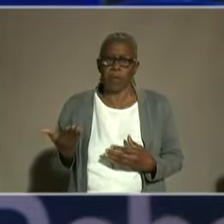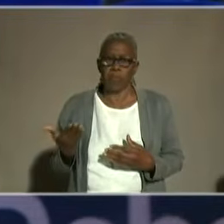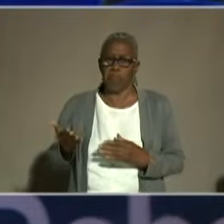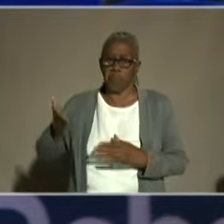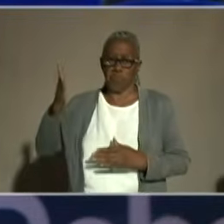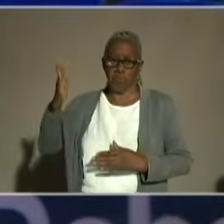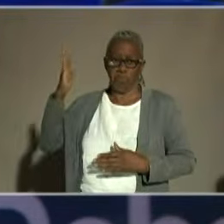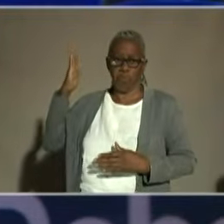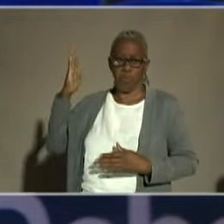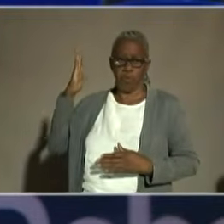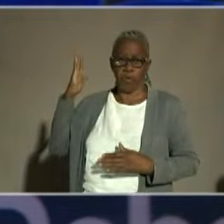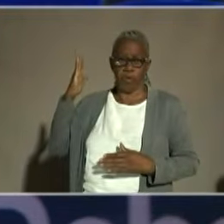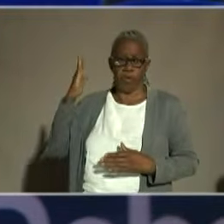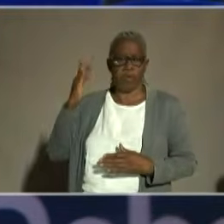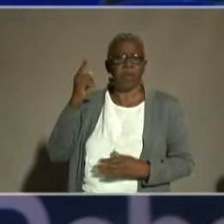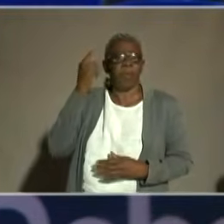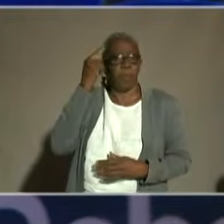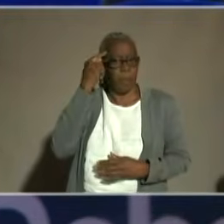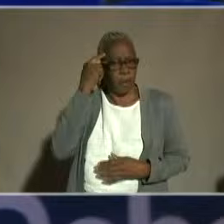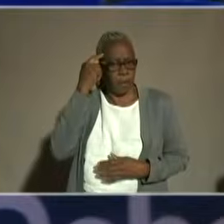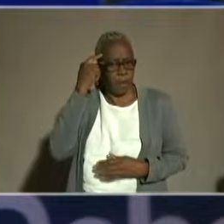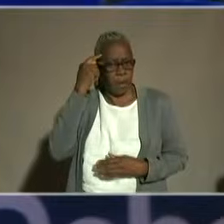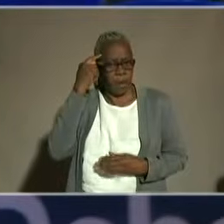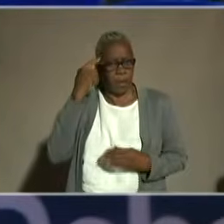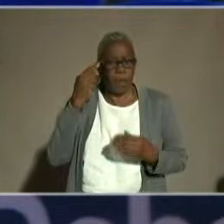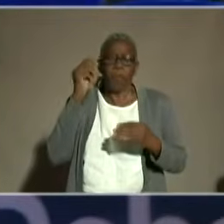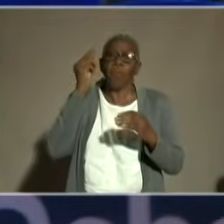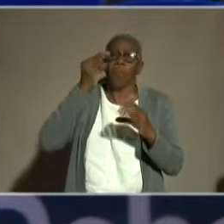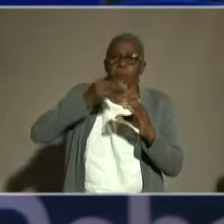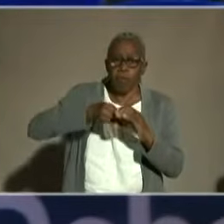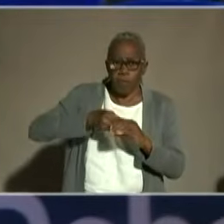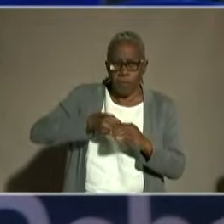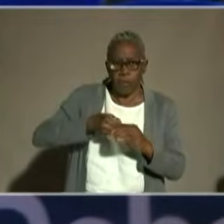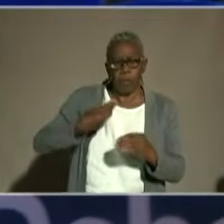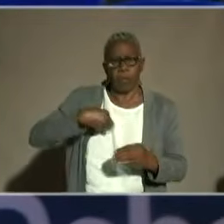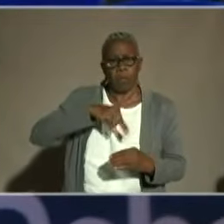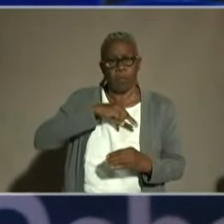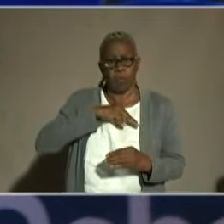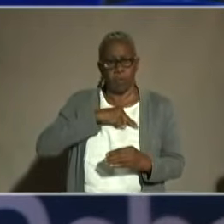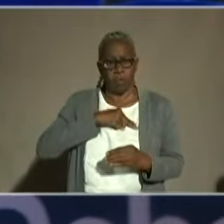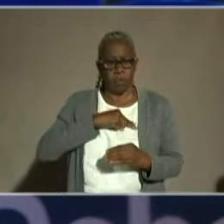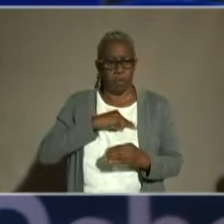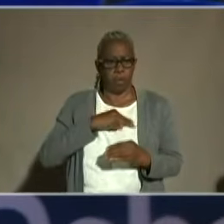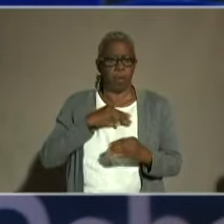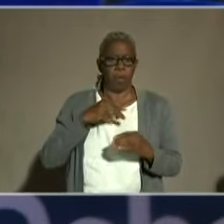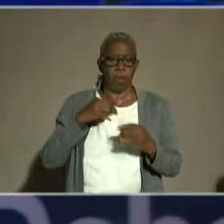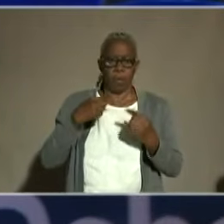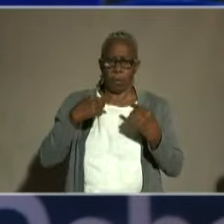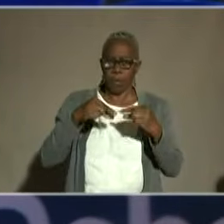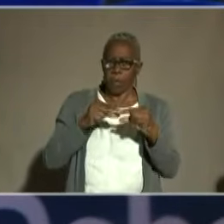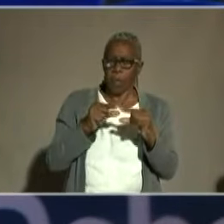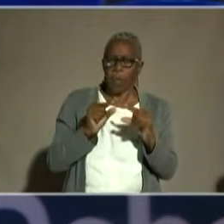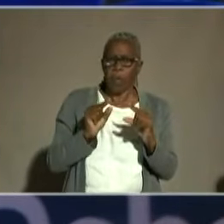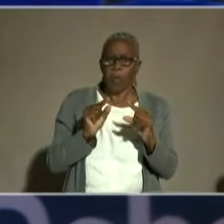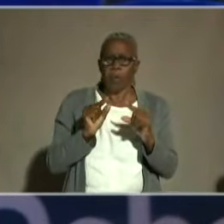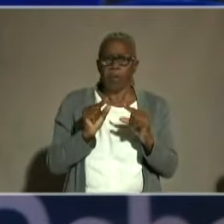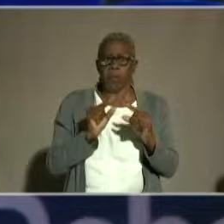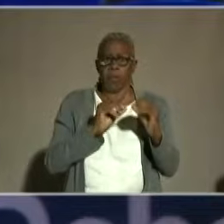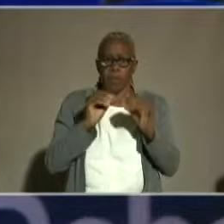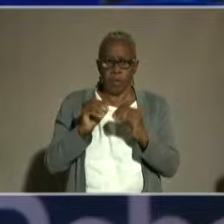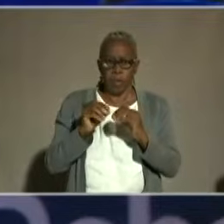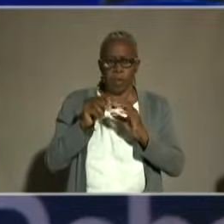previous considerations included, we went about putting in place a